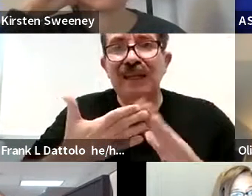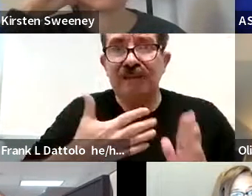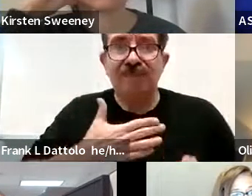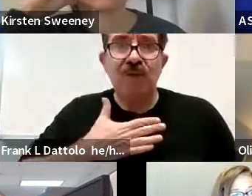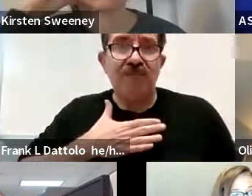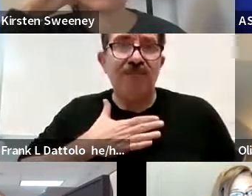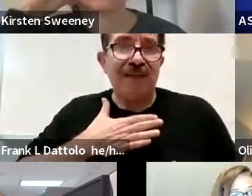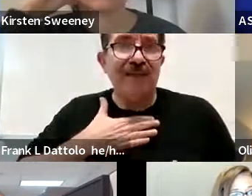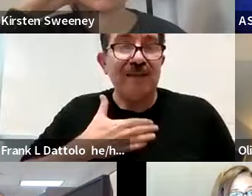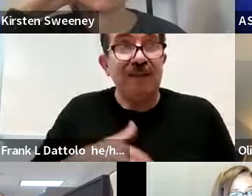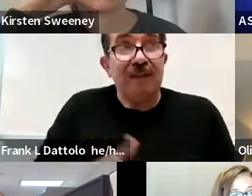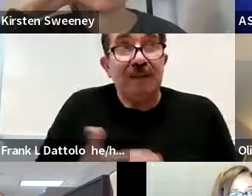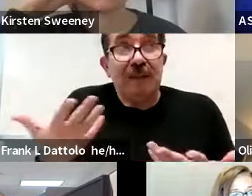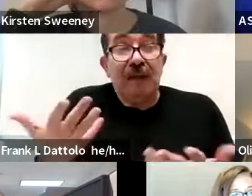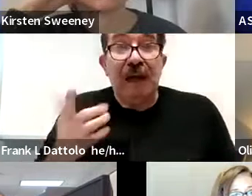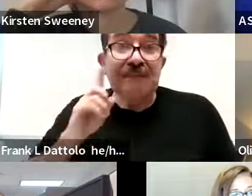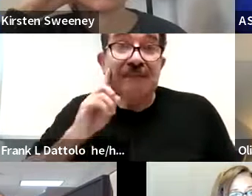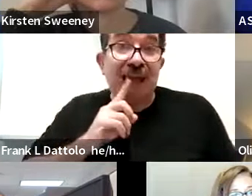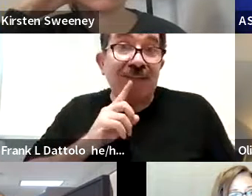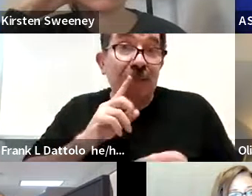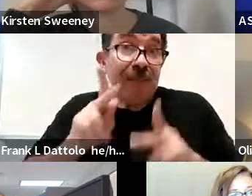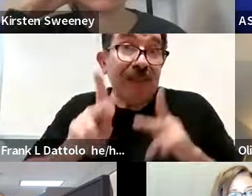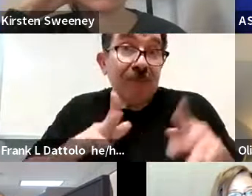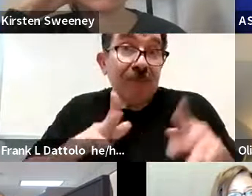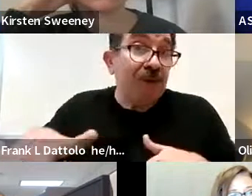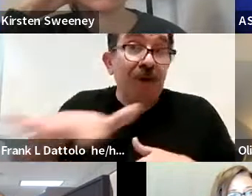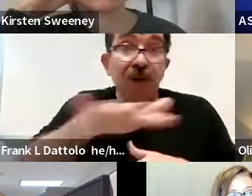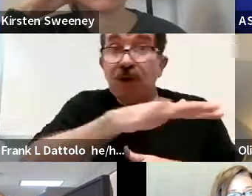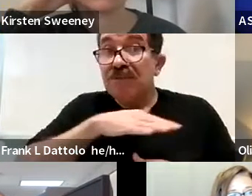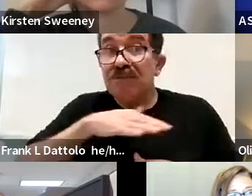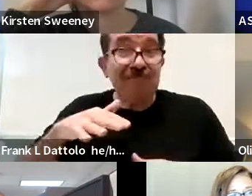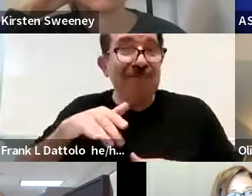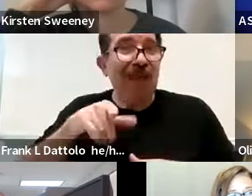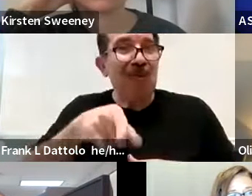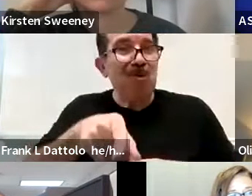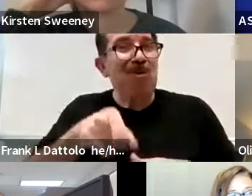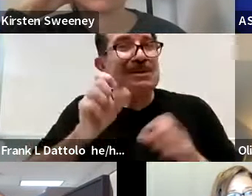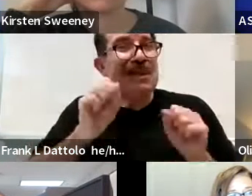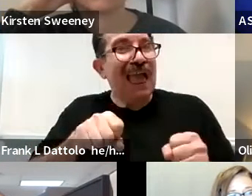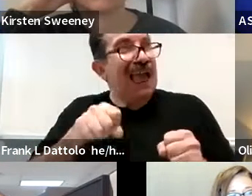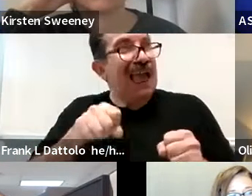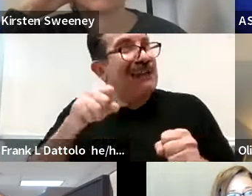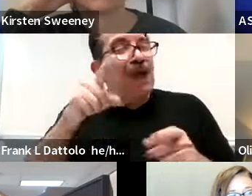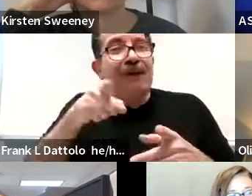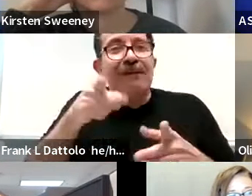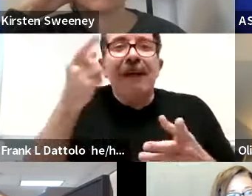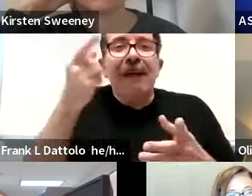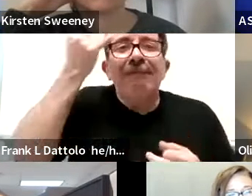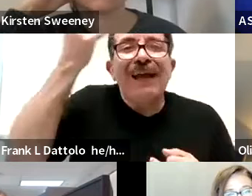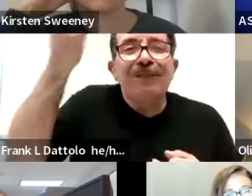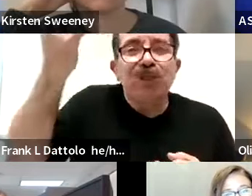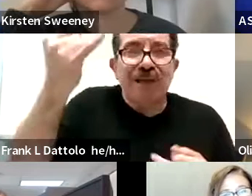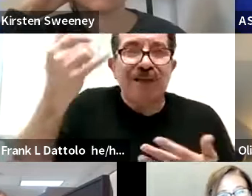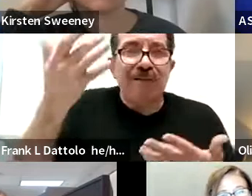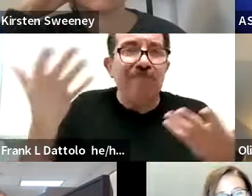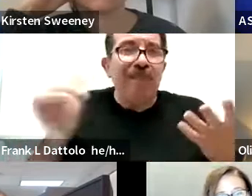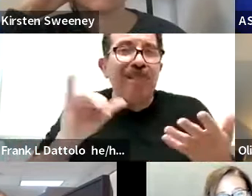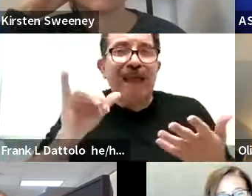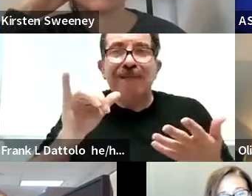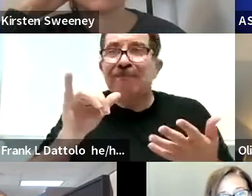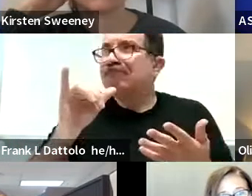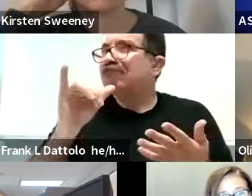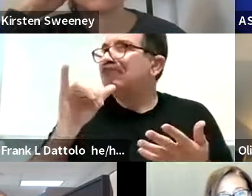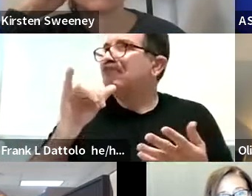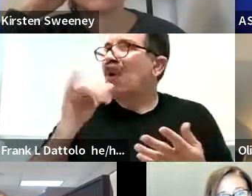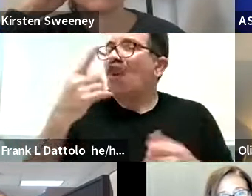successful experience is the sense of community, because deaf people, well, let